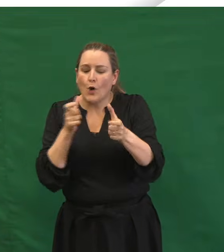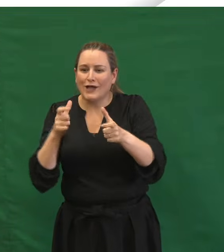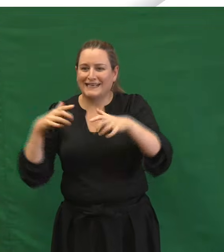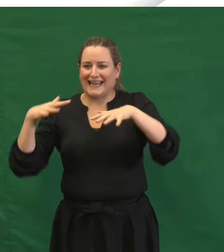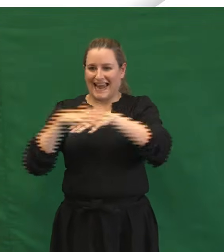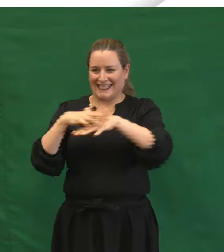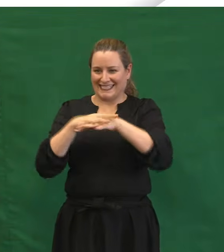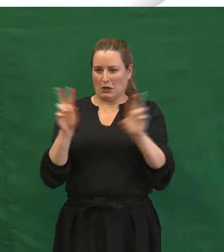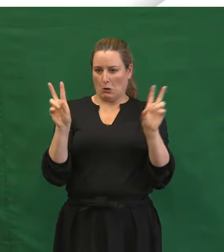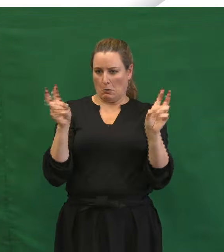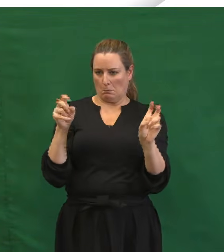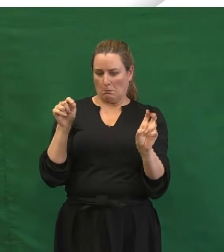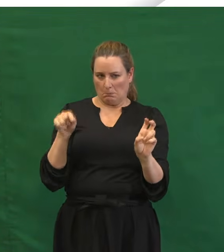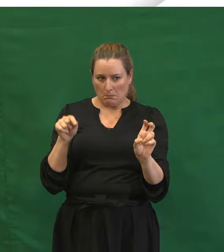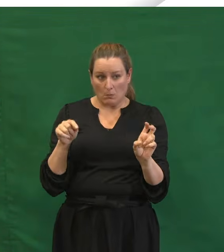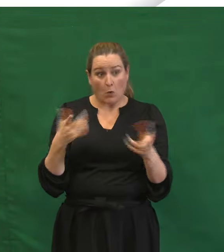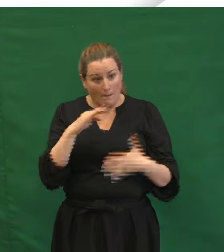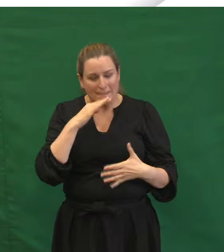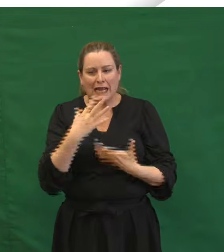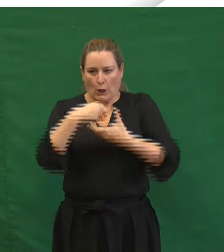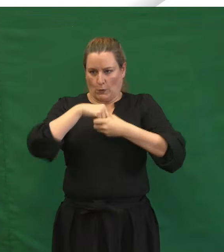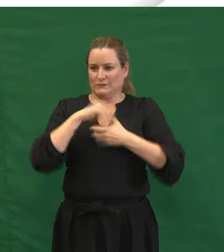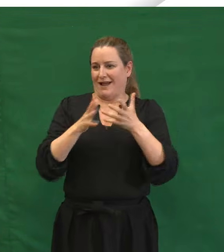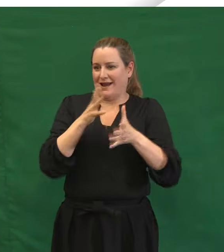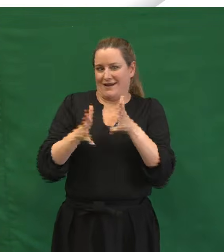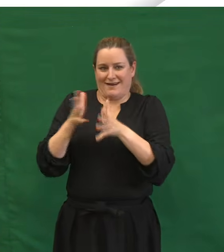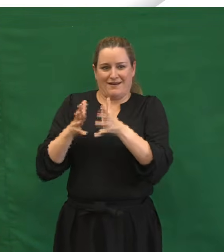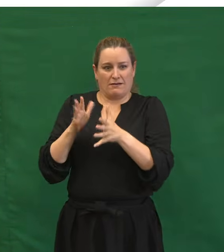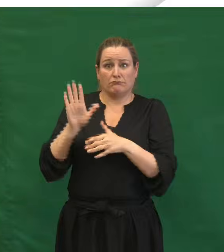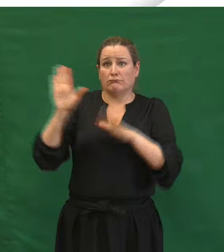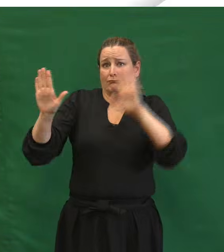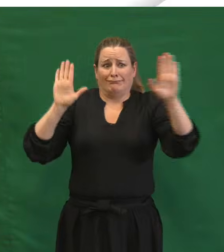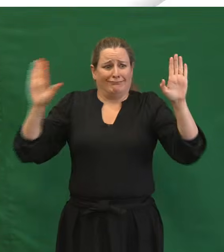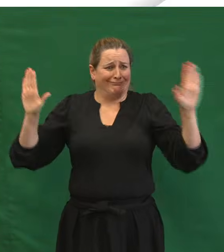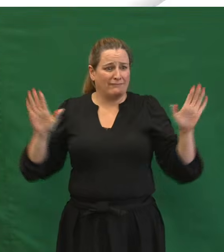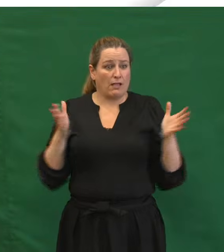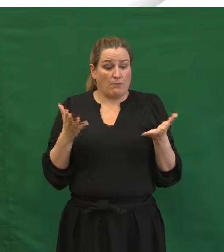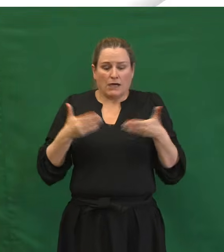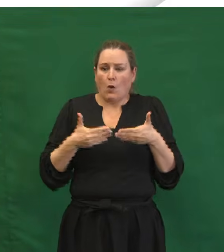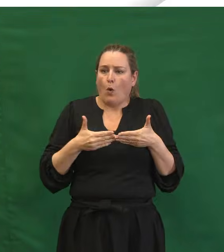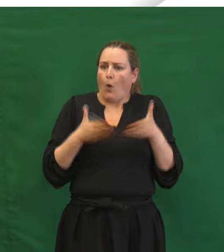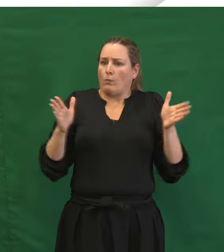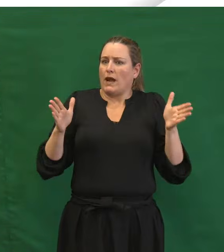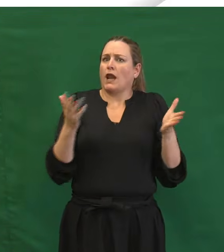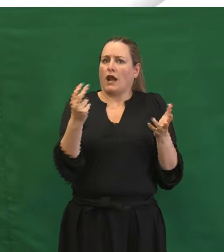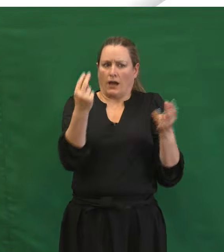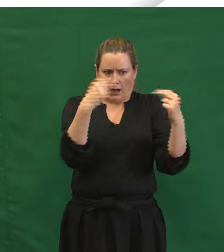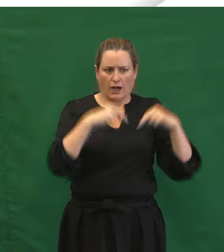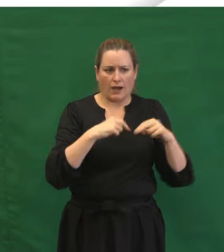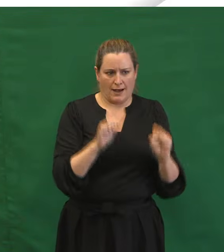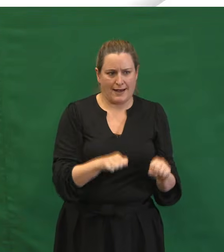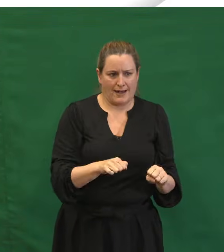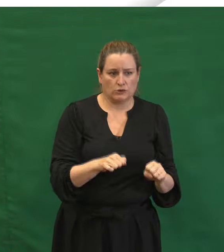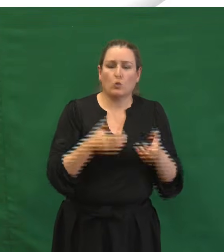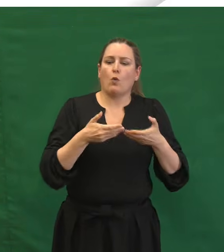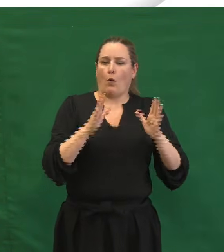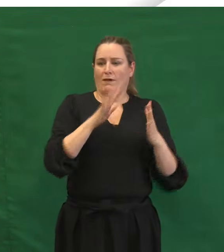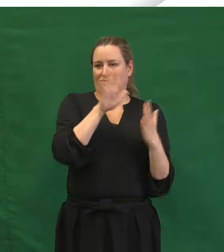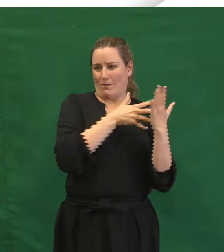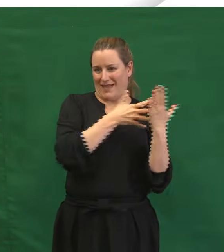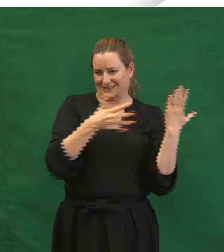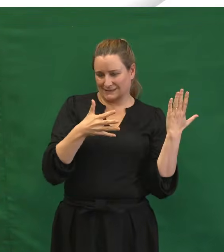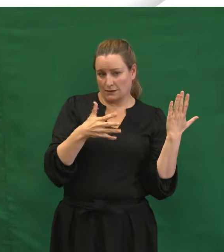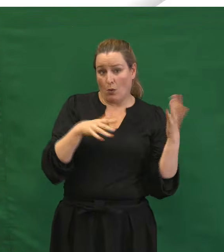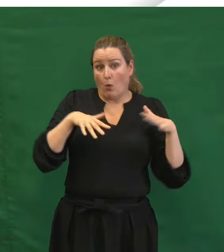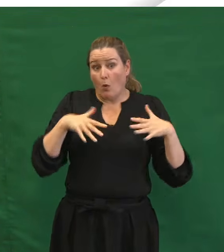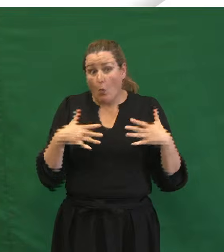certain expertise and certain sign banks that's available, also in an open format that can be adapted according to the things that Candace checked and